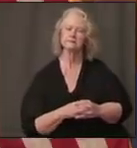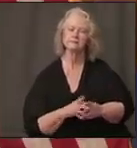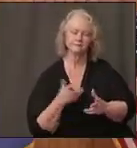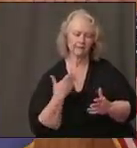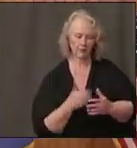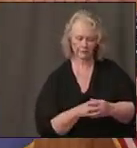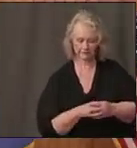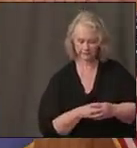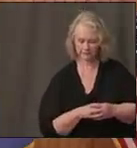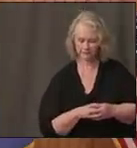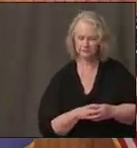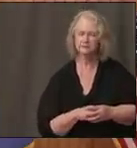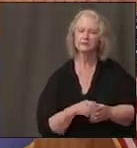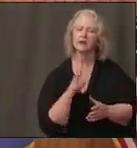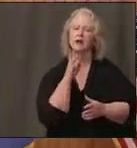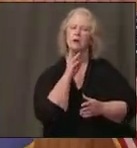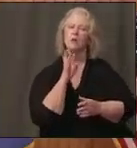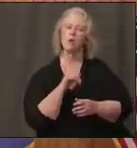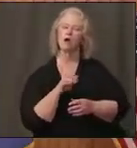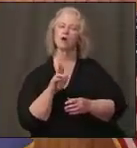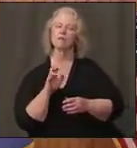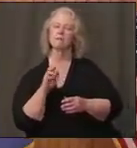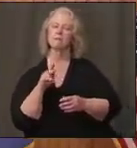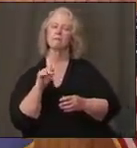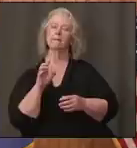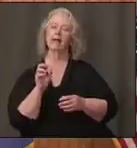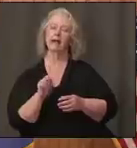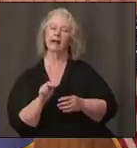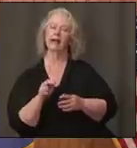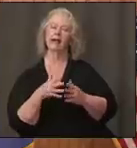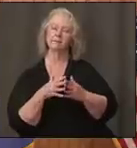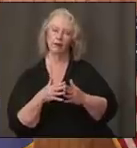Thank you. The Waterbury Republican American.